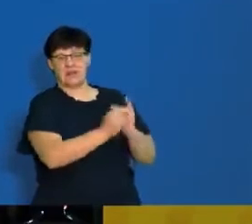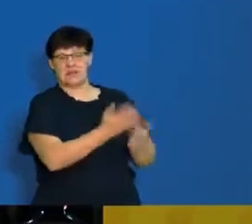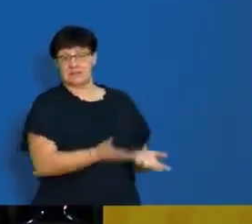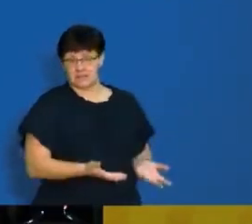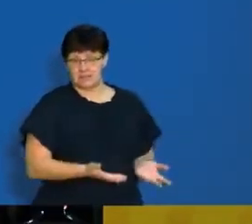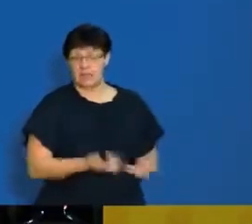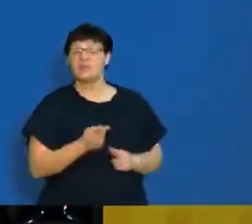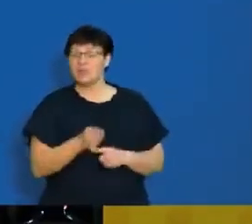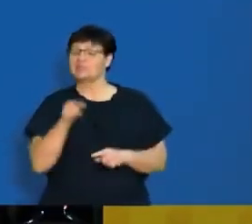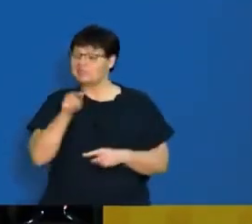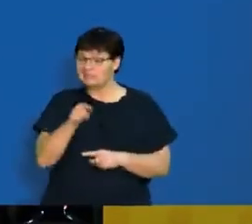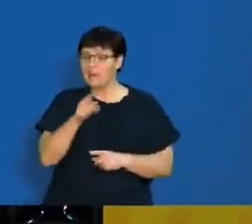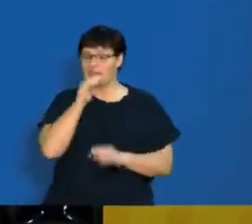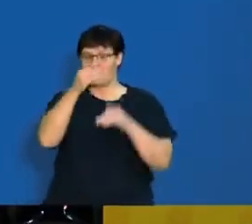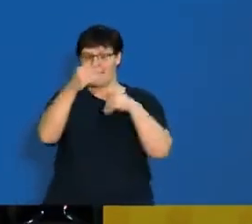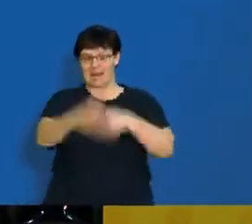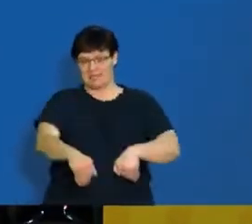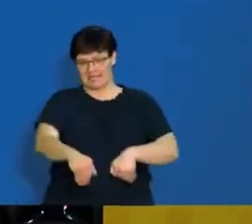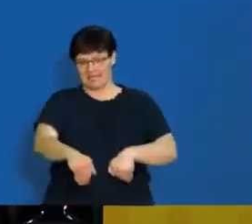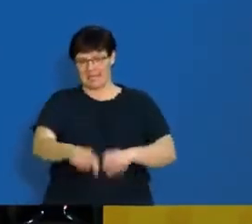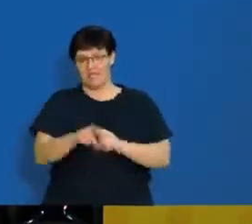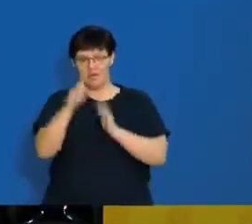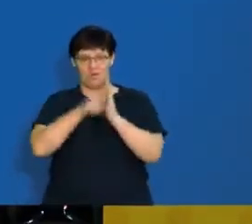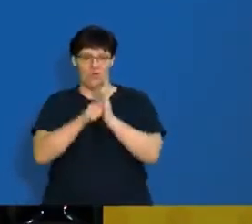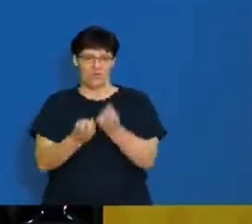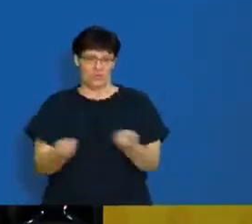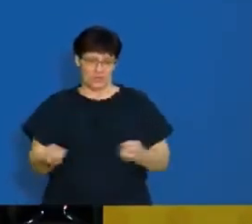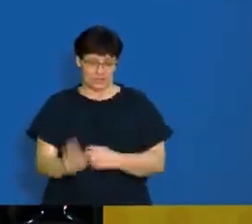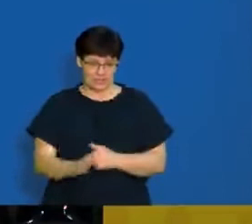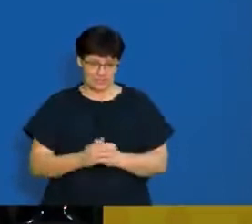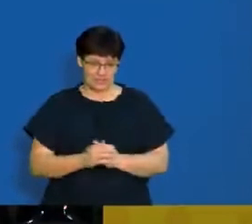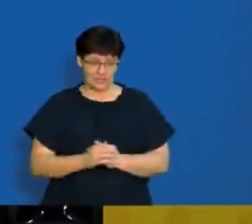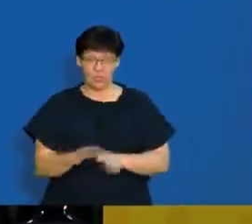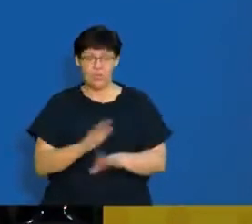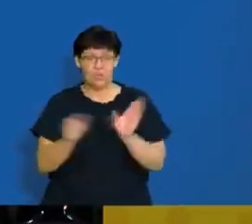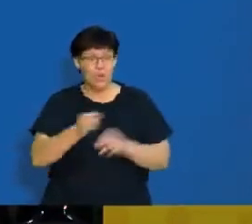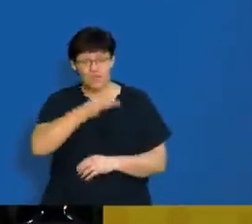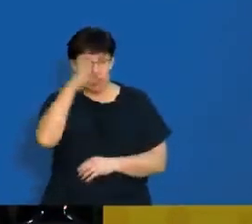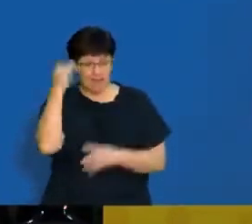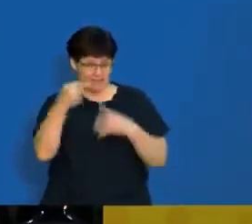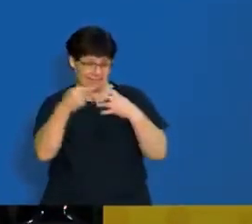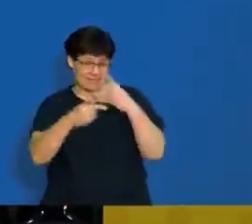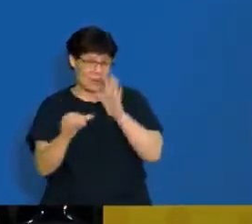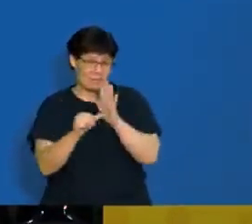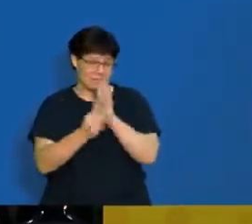things speak to the limitation of the source. So guys, please don't forget those very important skills.